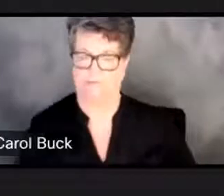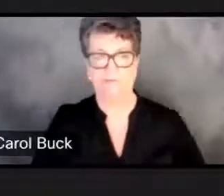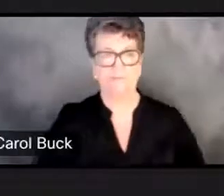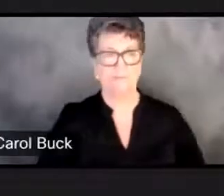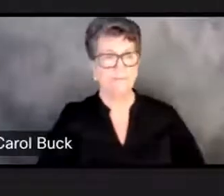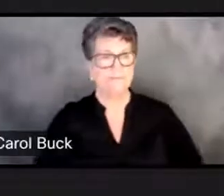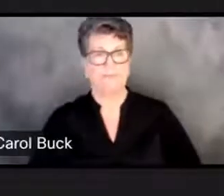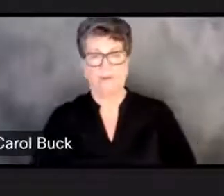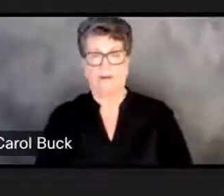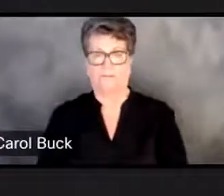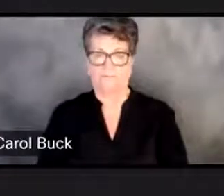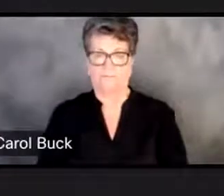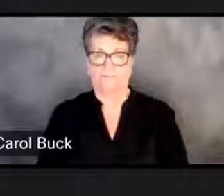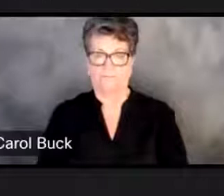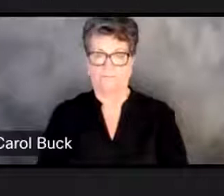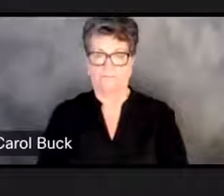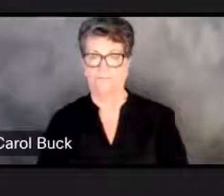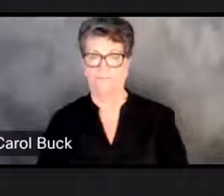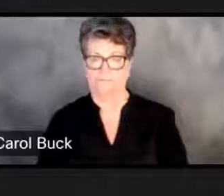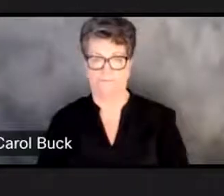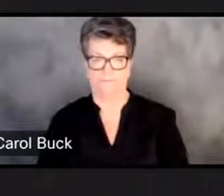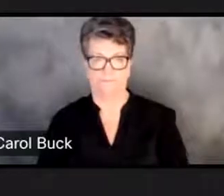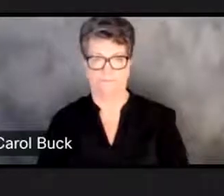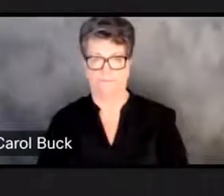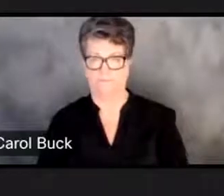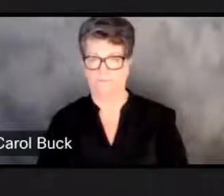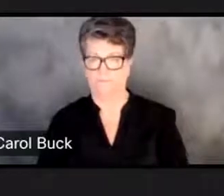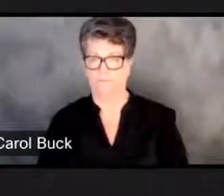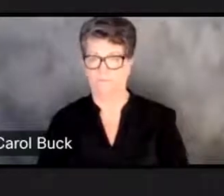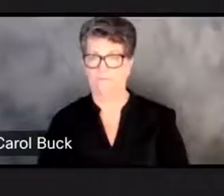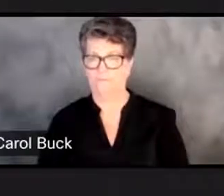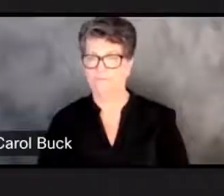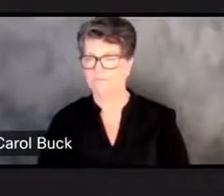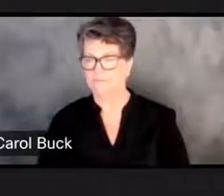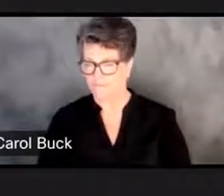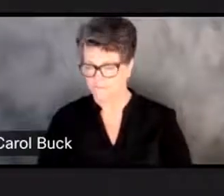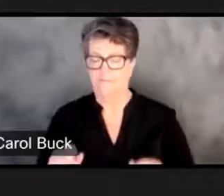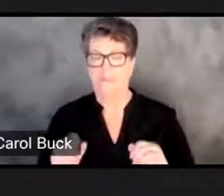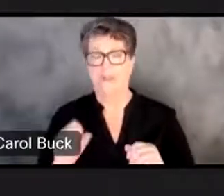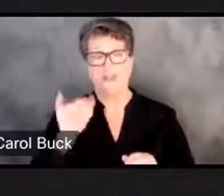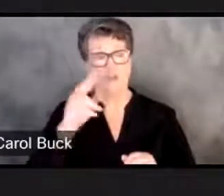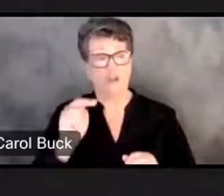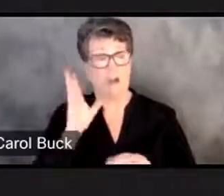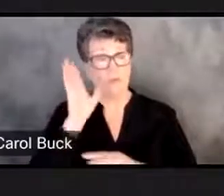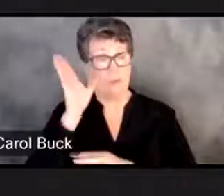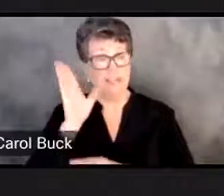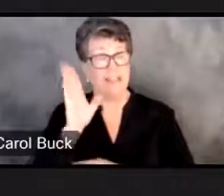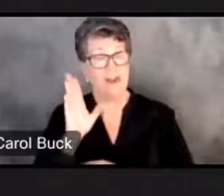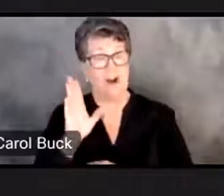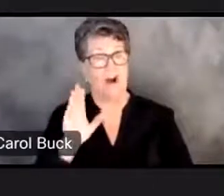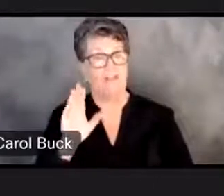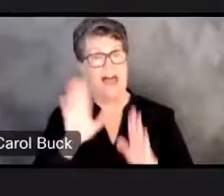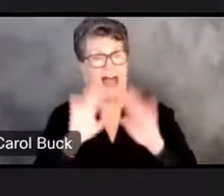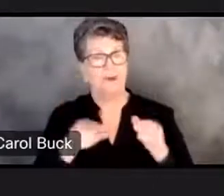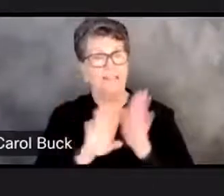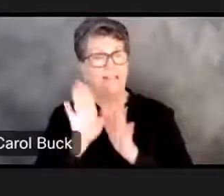on social rec, and John Decker's also going to be presenting on ACRC's, our Housing Development Plan. So